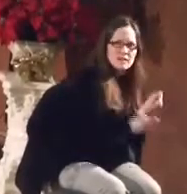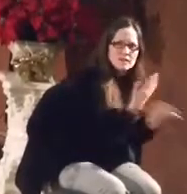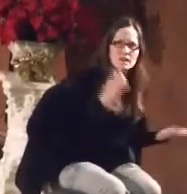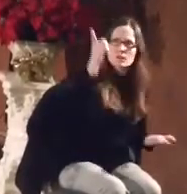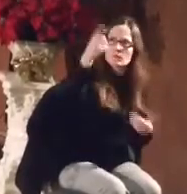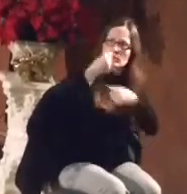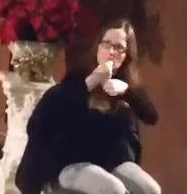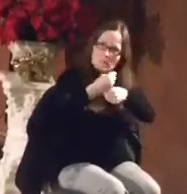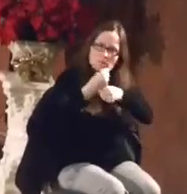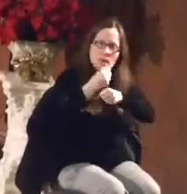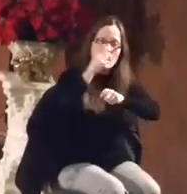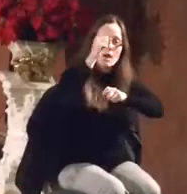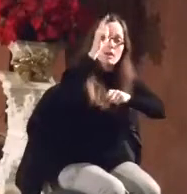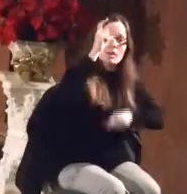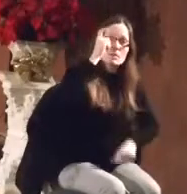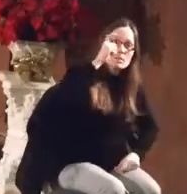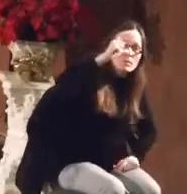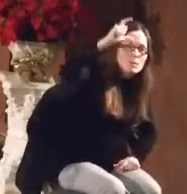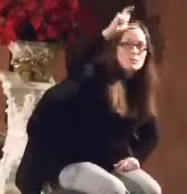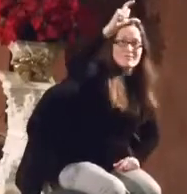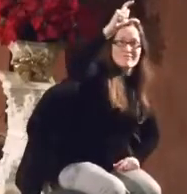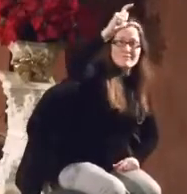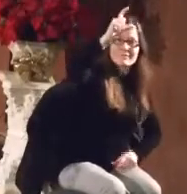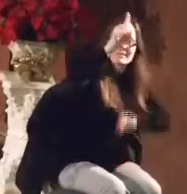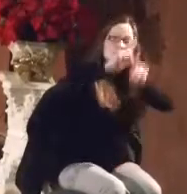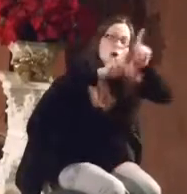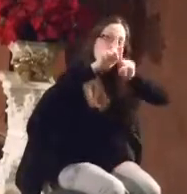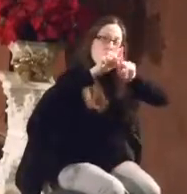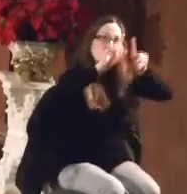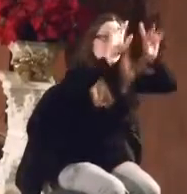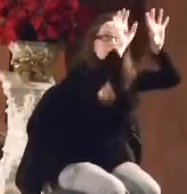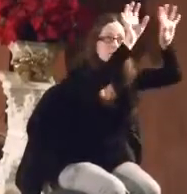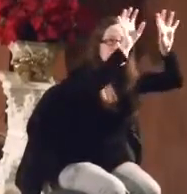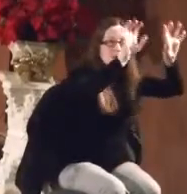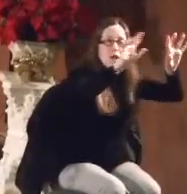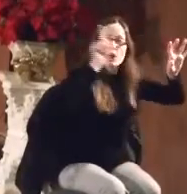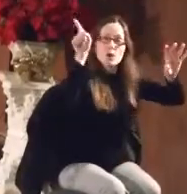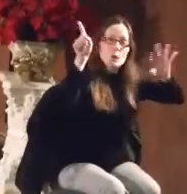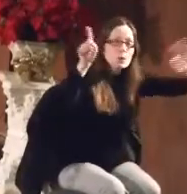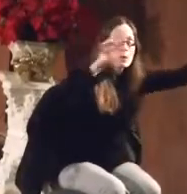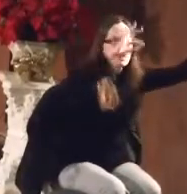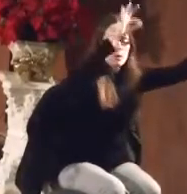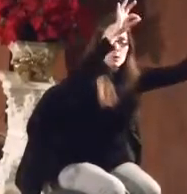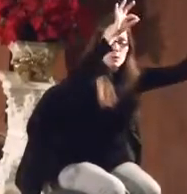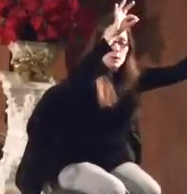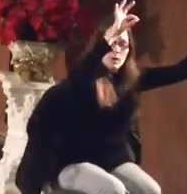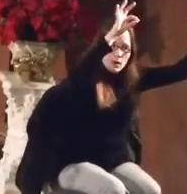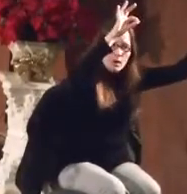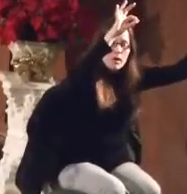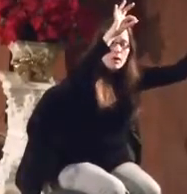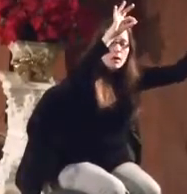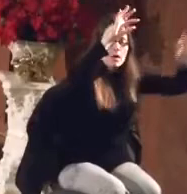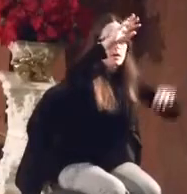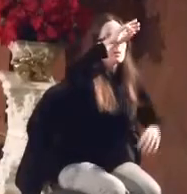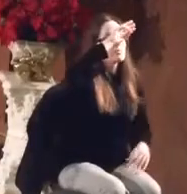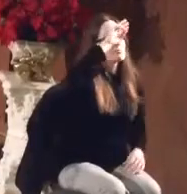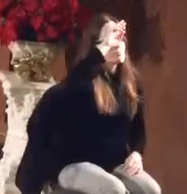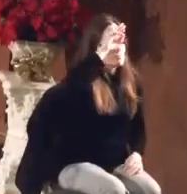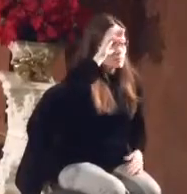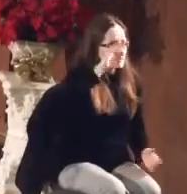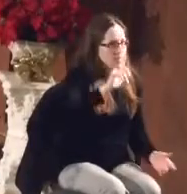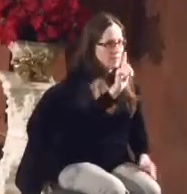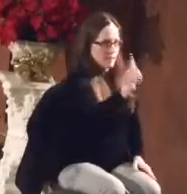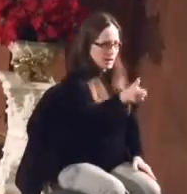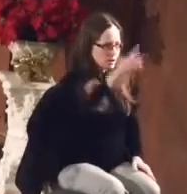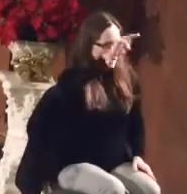place." Jesus became a simple cell. Mary was impregnated by the Holy Spirit. The